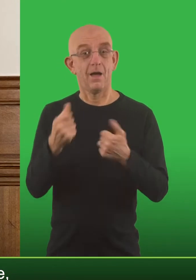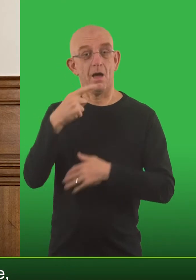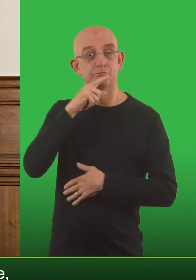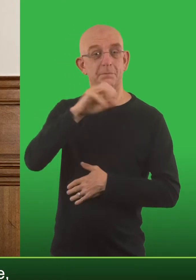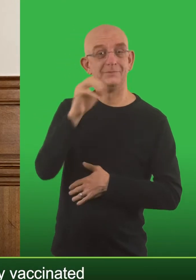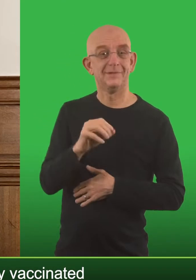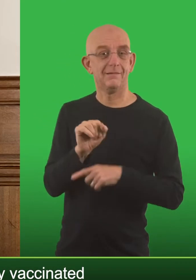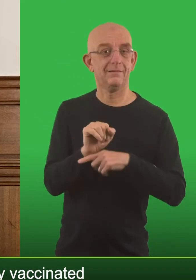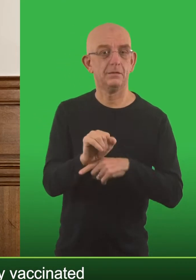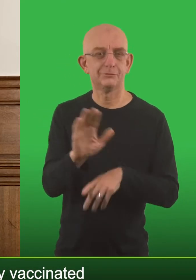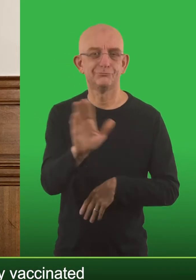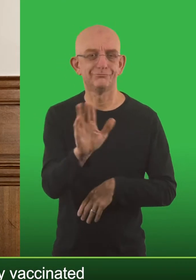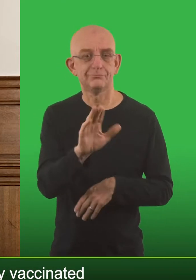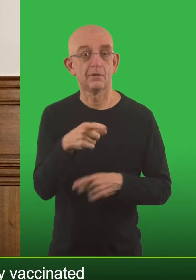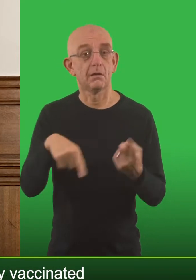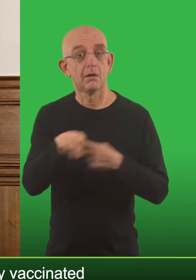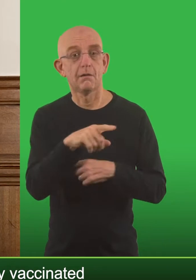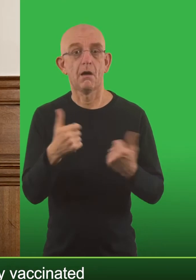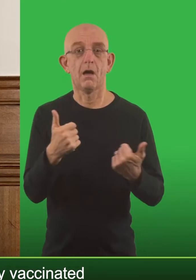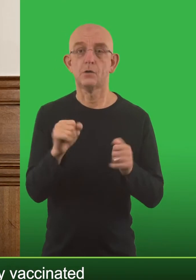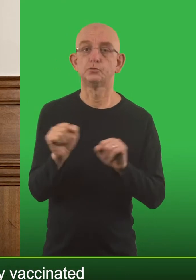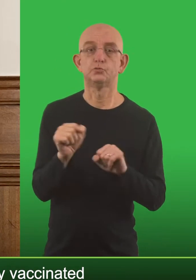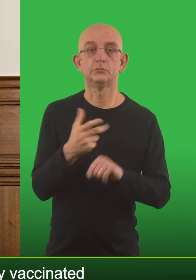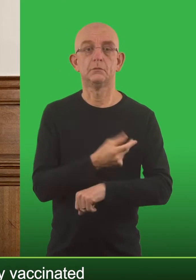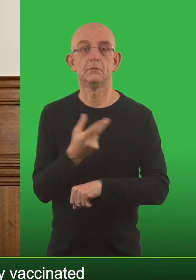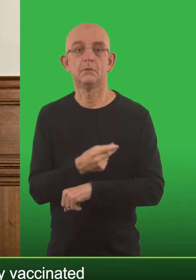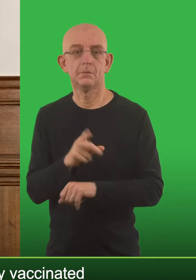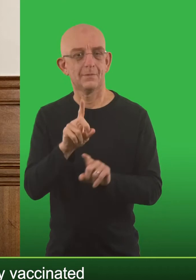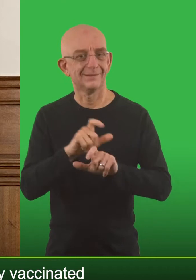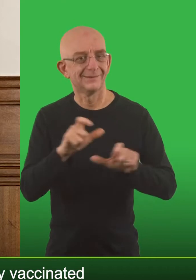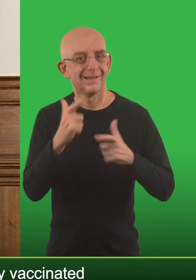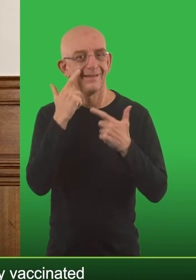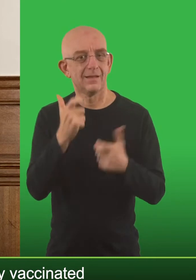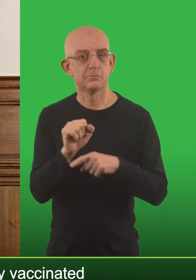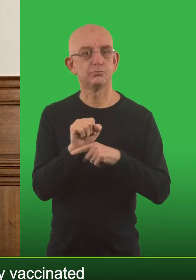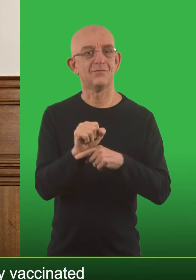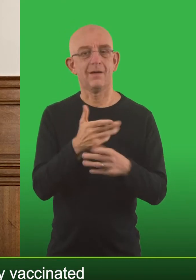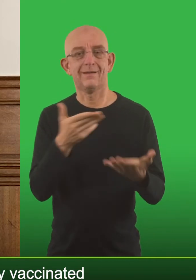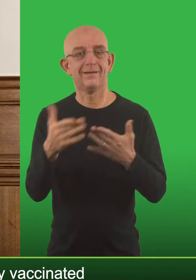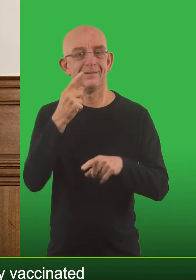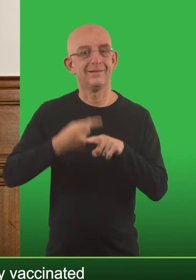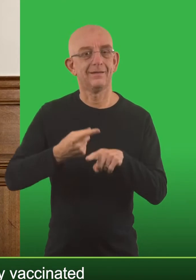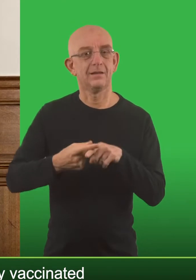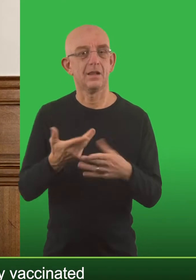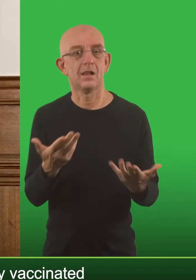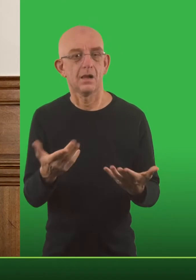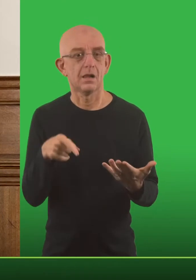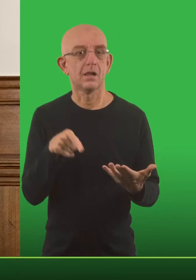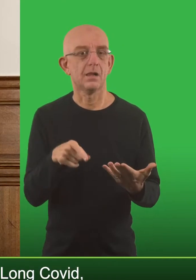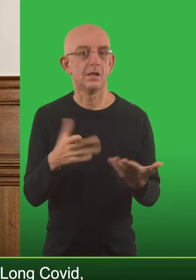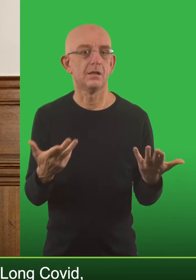100% effective. And for those that aren't yet fully vaccinated, we still need to take care to prevent